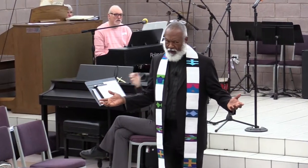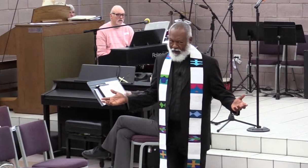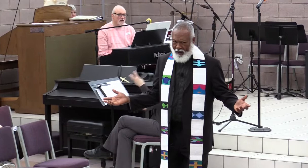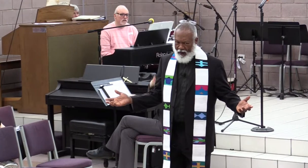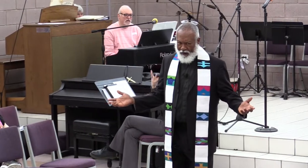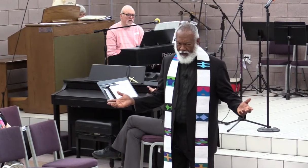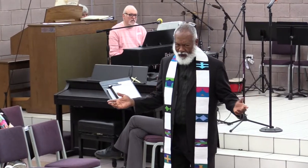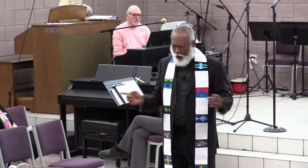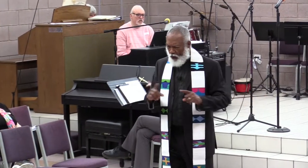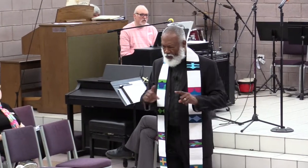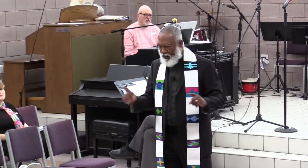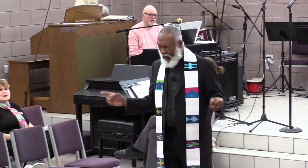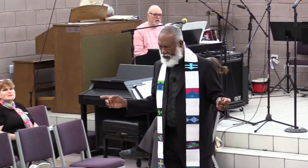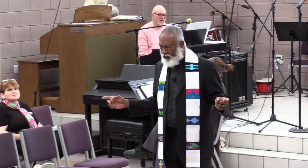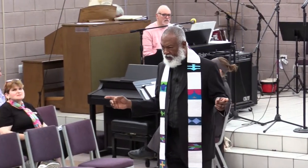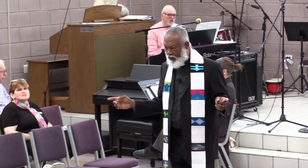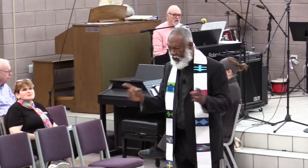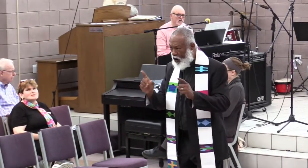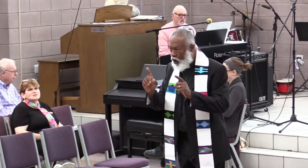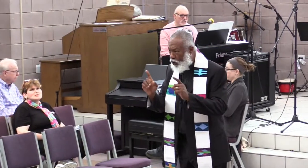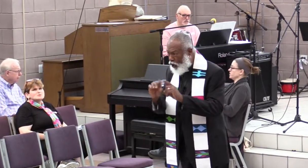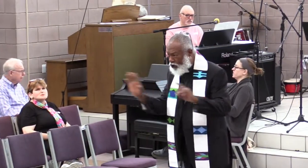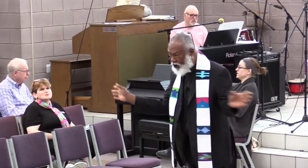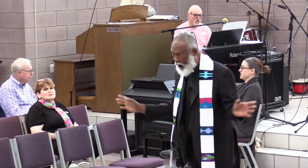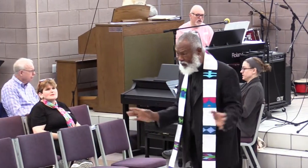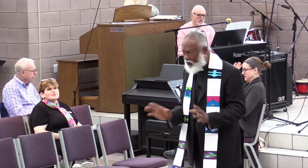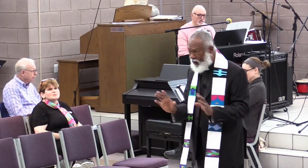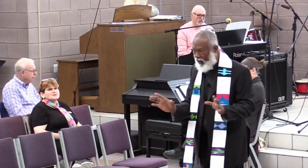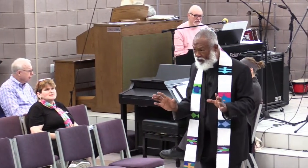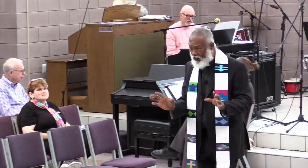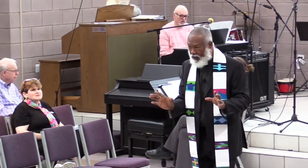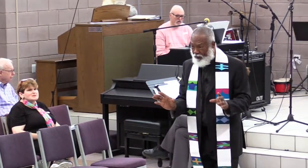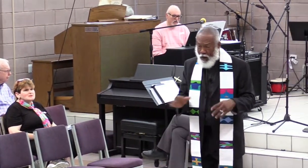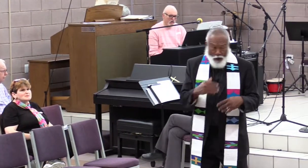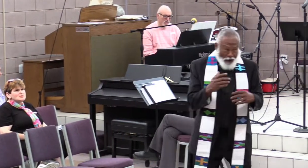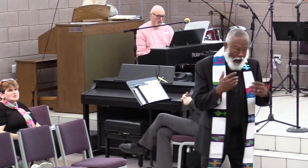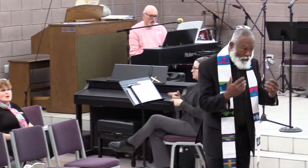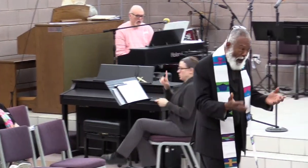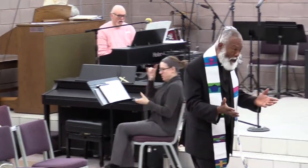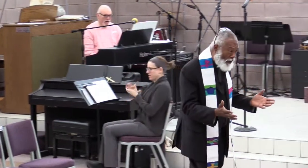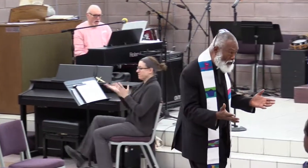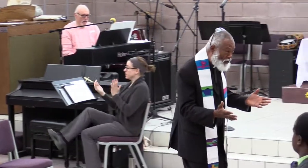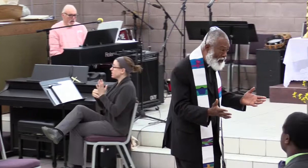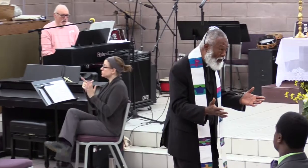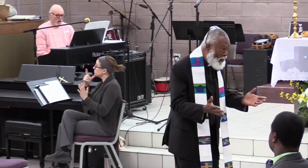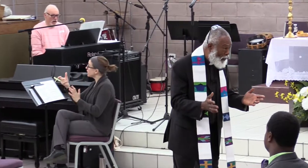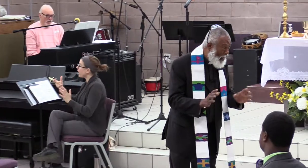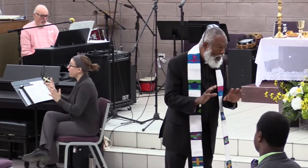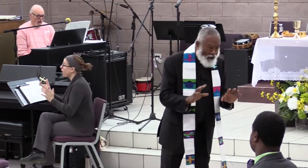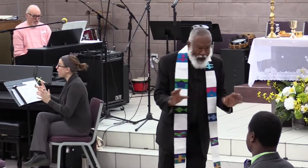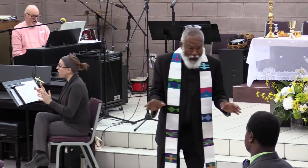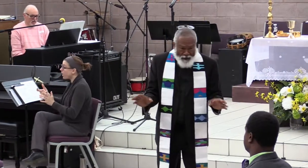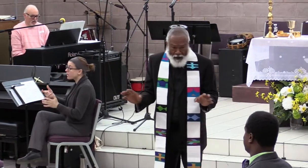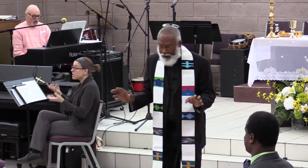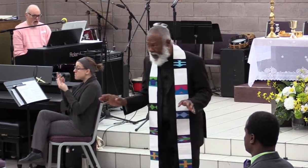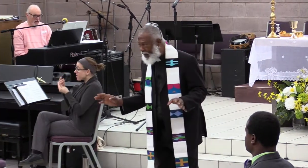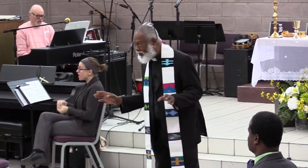world that he gave his only begotten Son, that whosoever believeth him should not perish, but